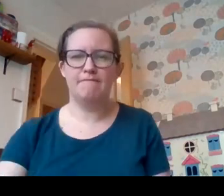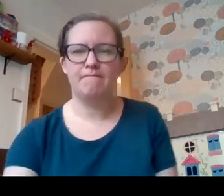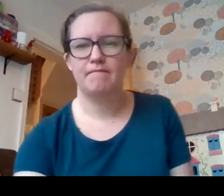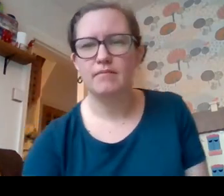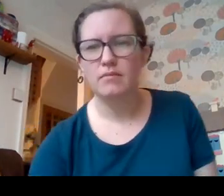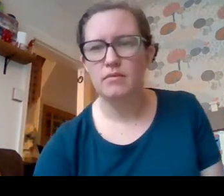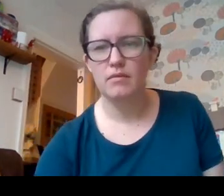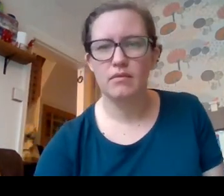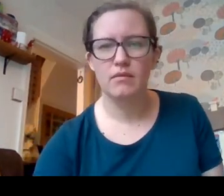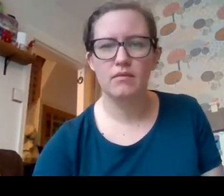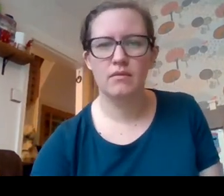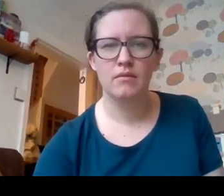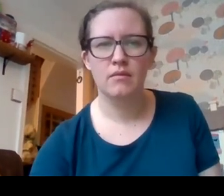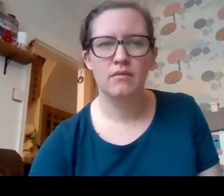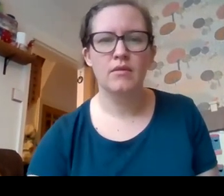bananas.